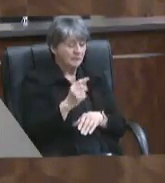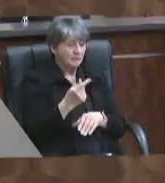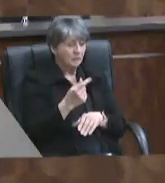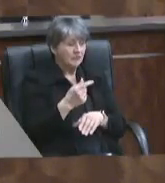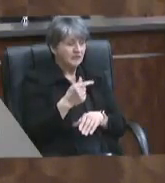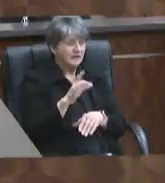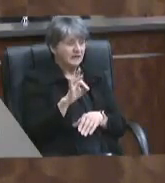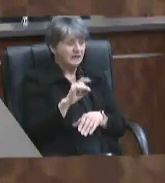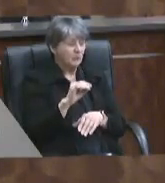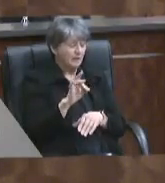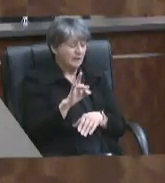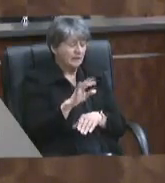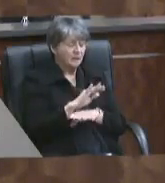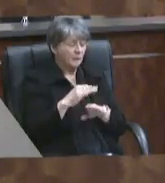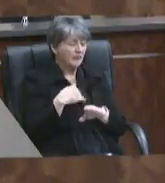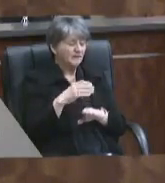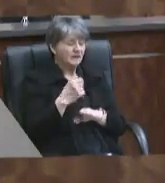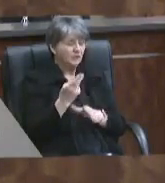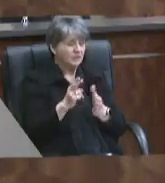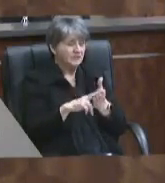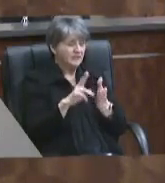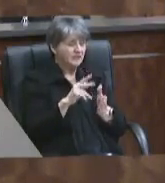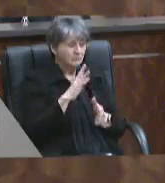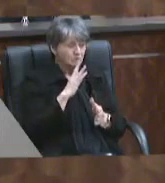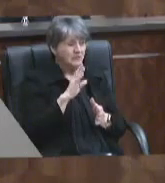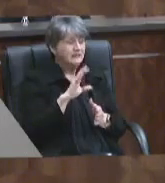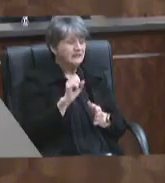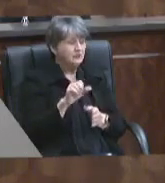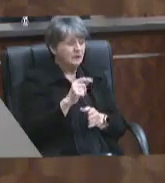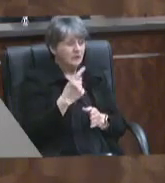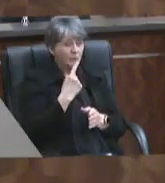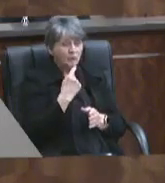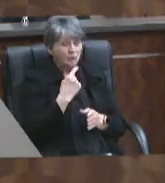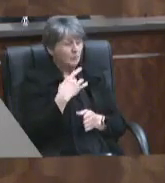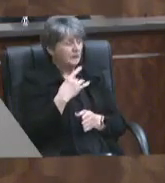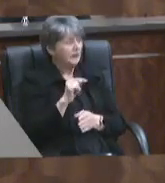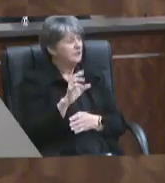8:08. I have no one signed up to speak. Is there anyone who would like to speak?